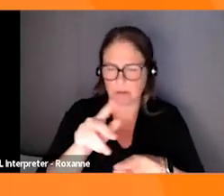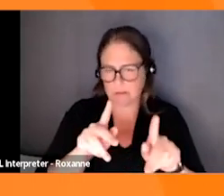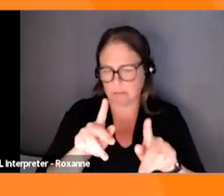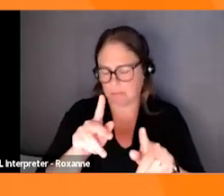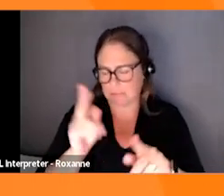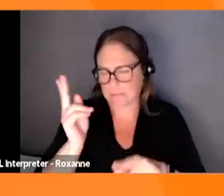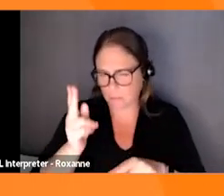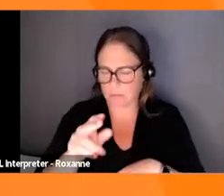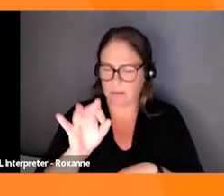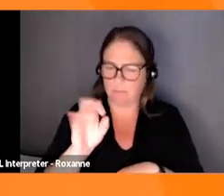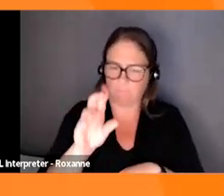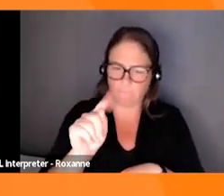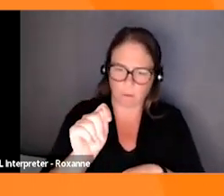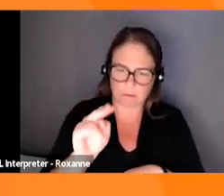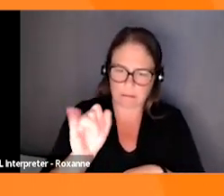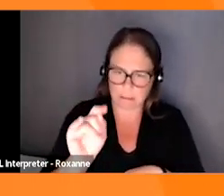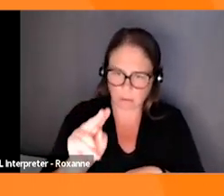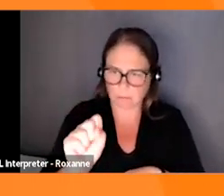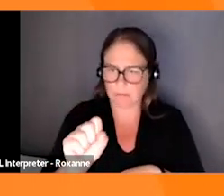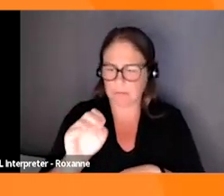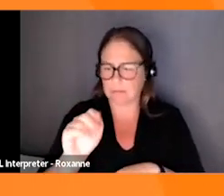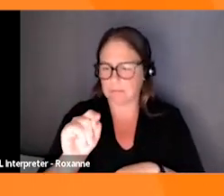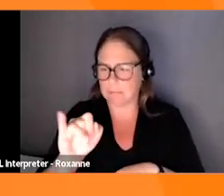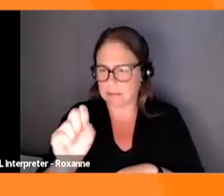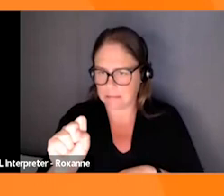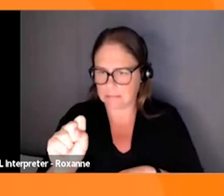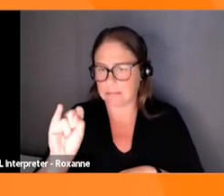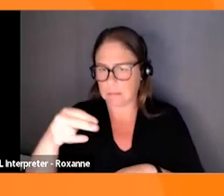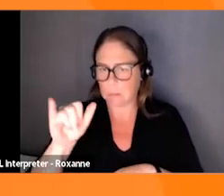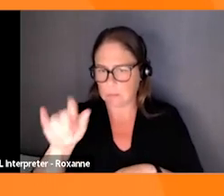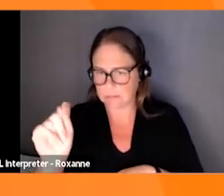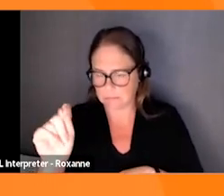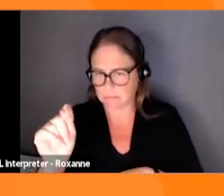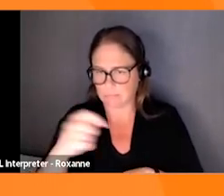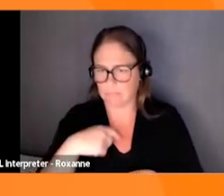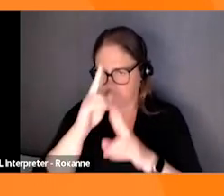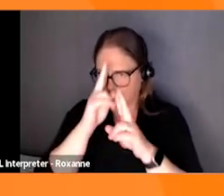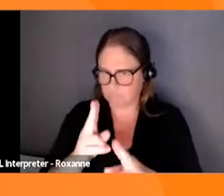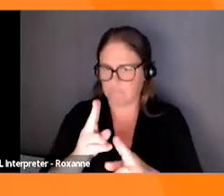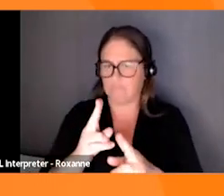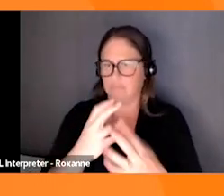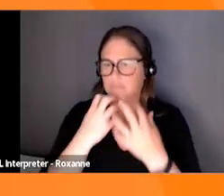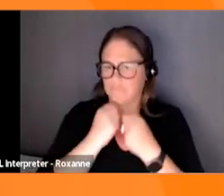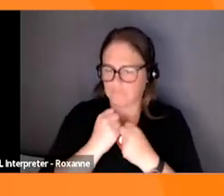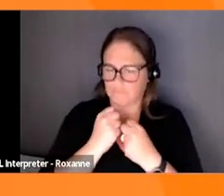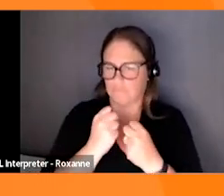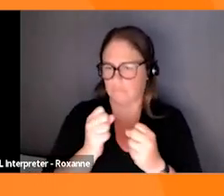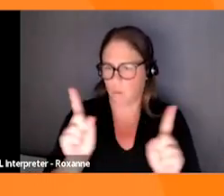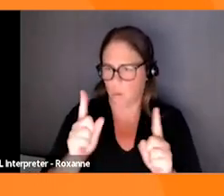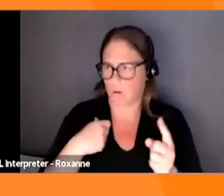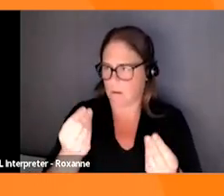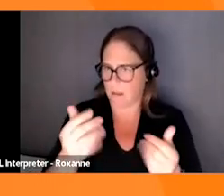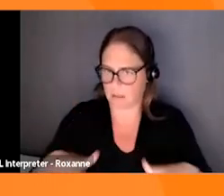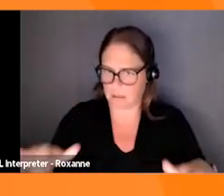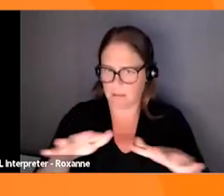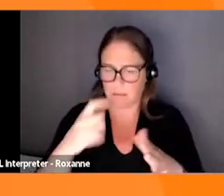today. We are responsible for the stewardship of the land in which we live and work. So today we acknowledge the Mississaugas